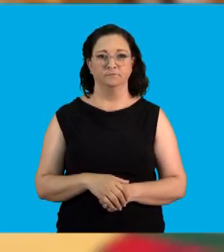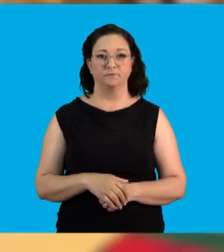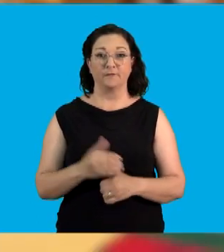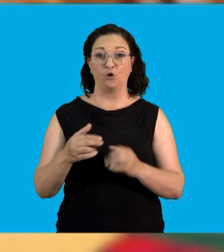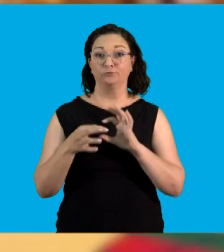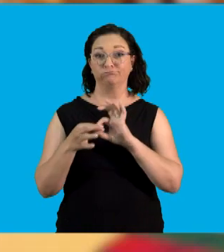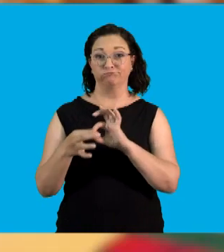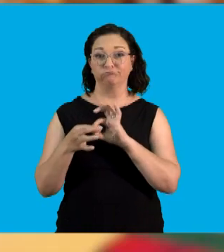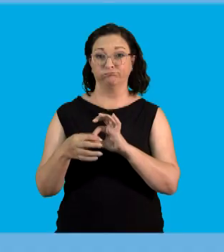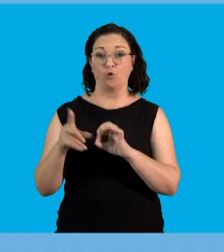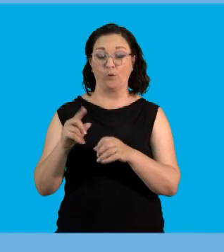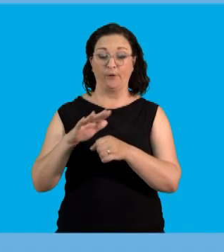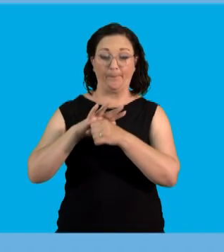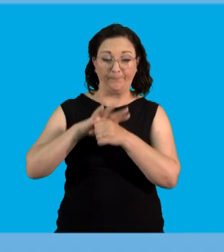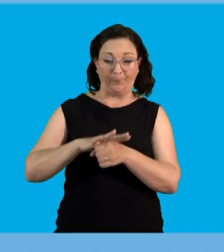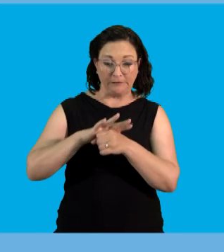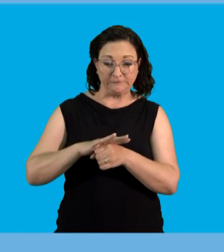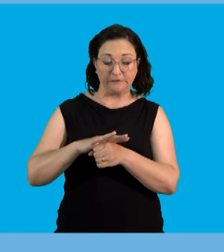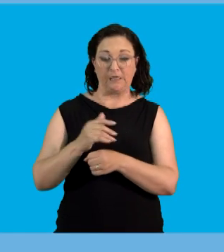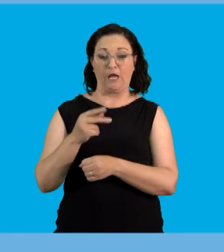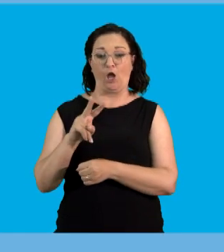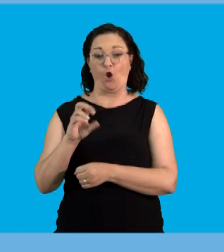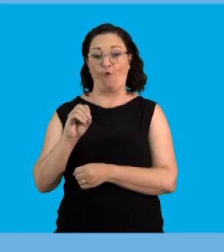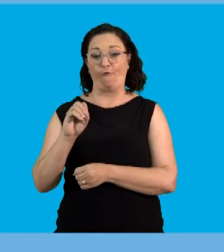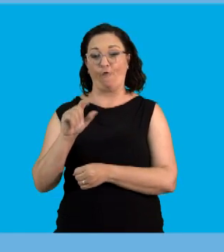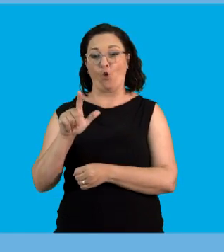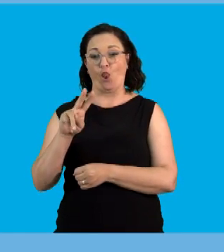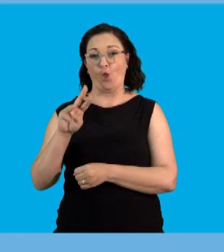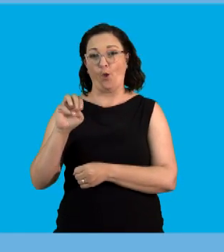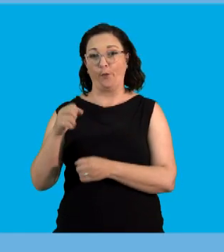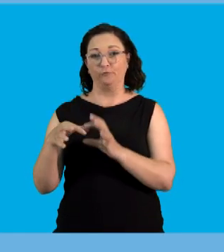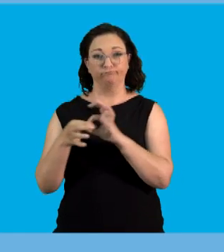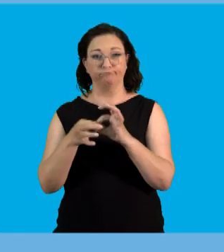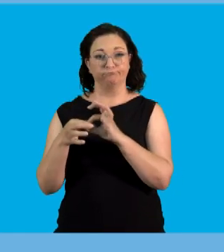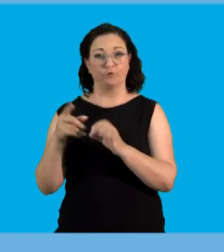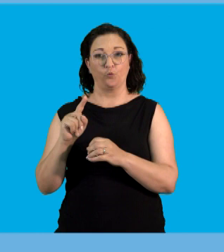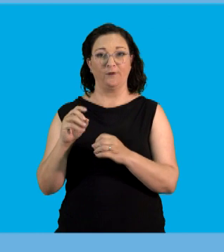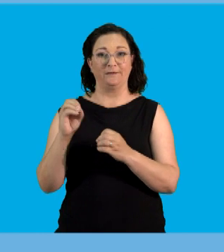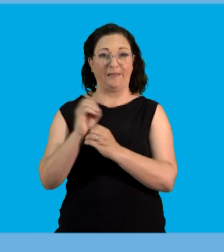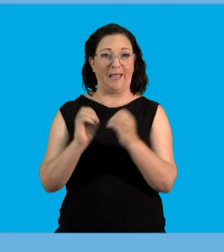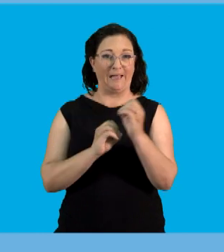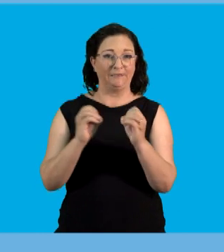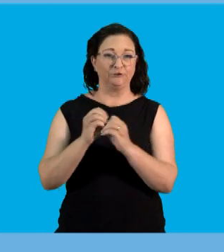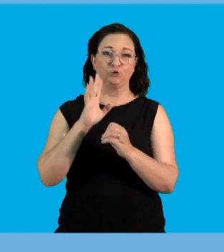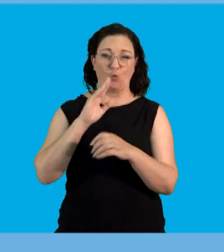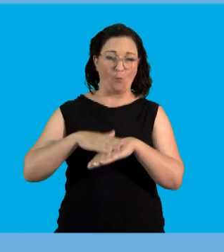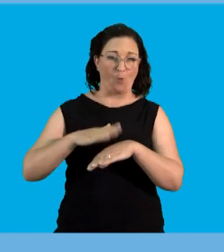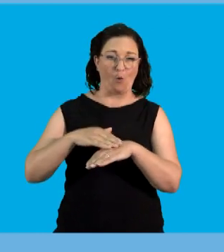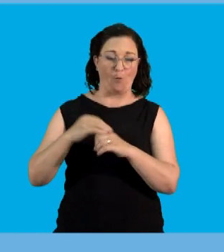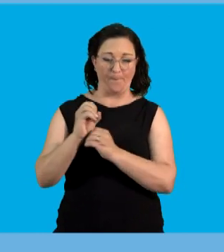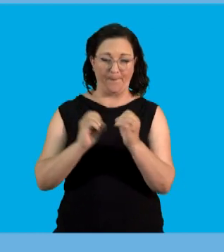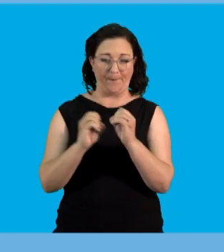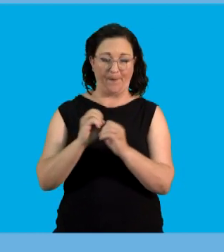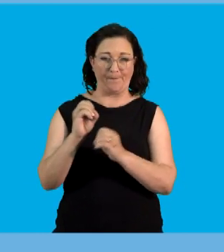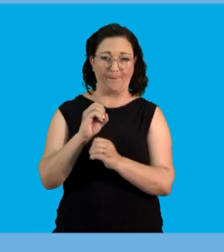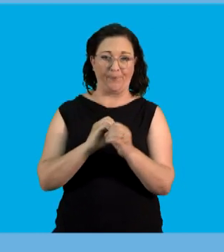when we are looking again at the relationship between the pressure and the volume, in the same way, the gas particles will collide more often with each